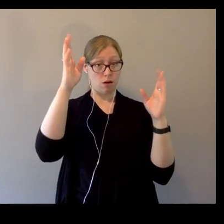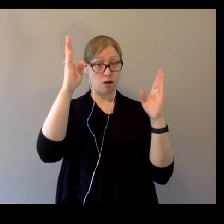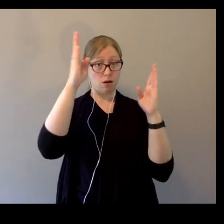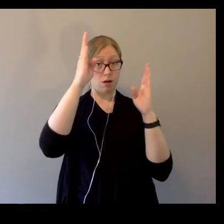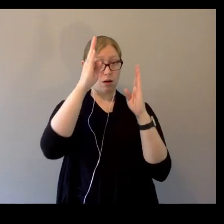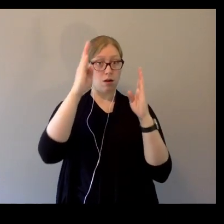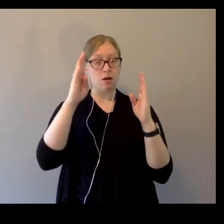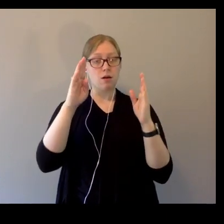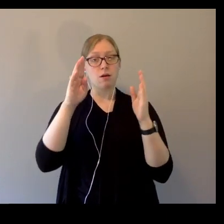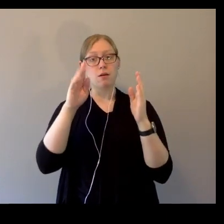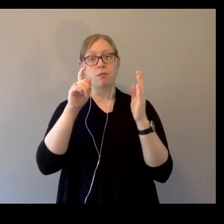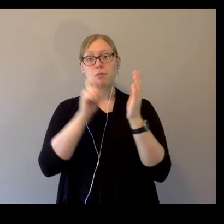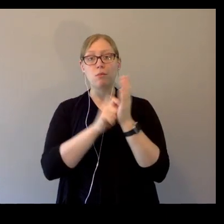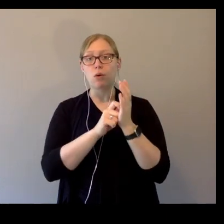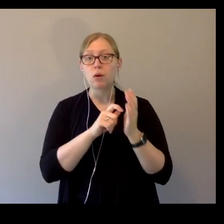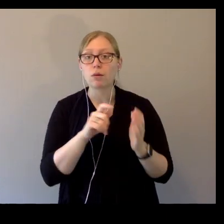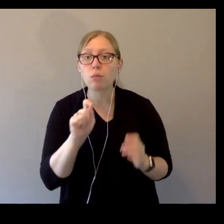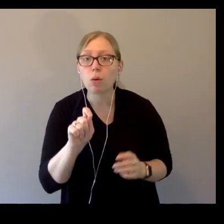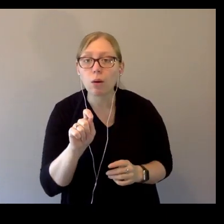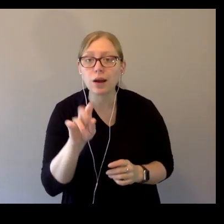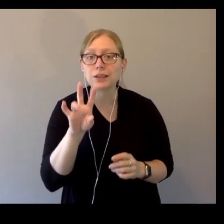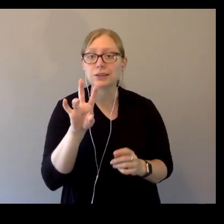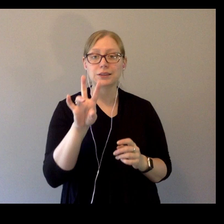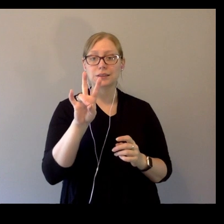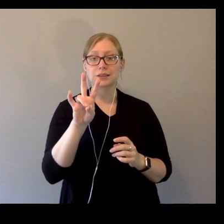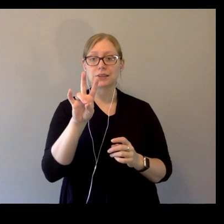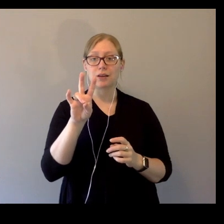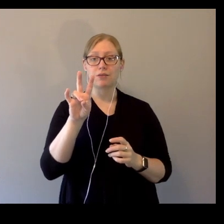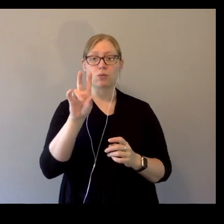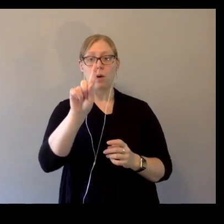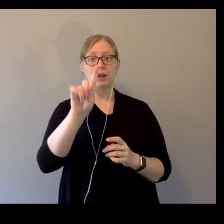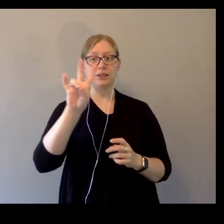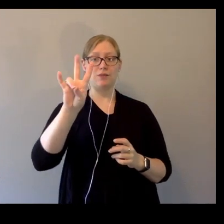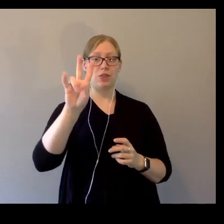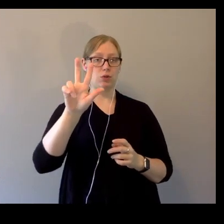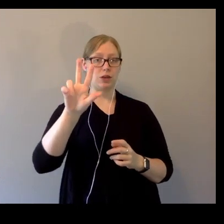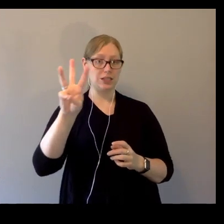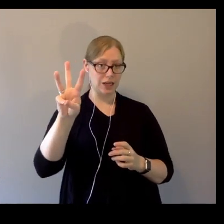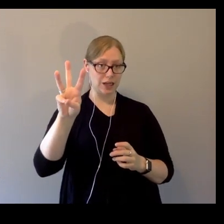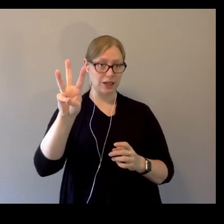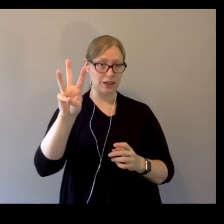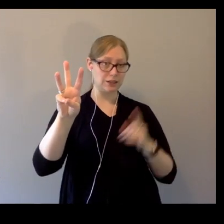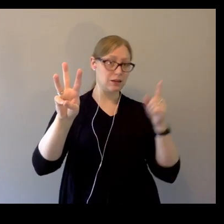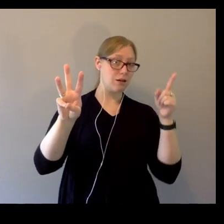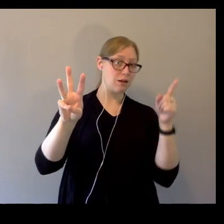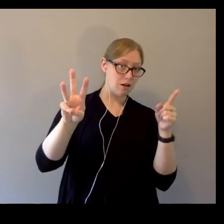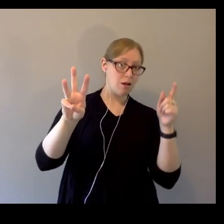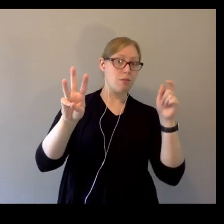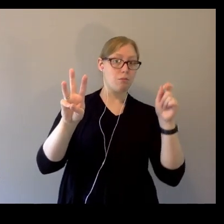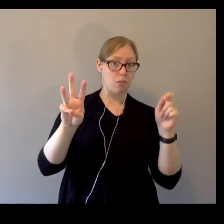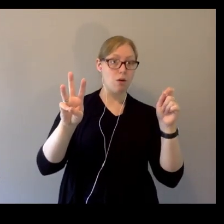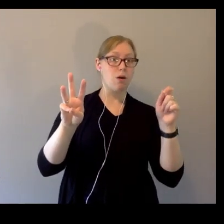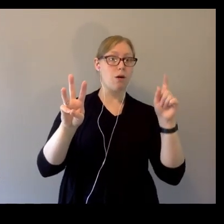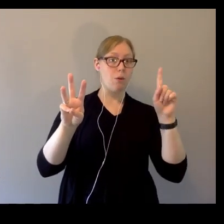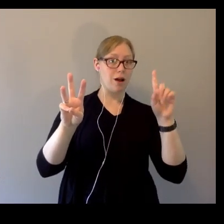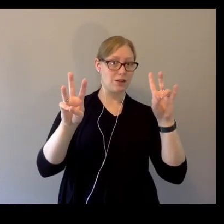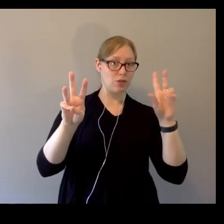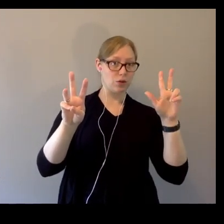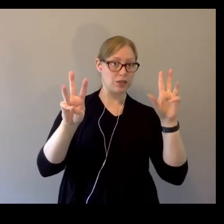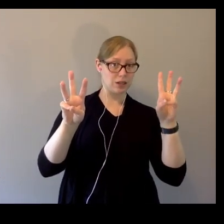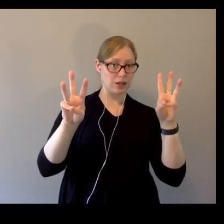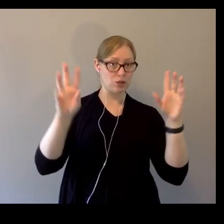0.1736 for 10 degrees is the sine, but that's the same as the cosine of 80 degrees. So we have our pattern that we're familiar